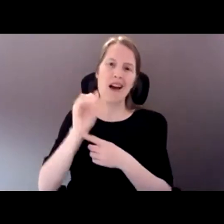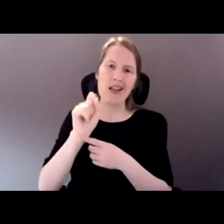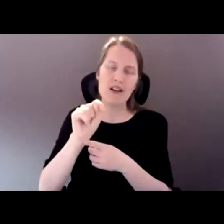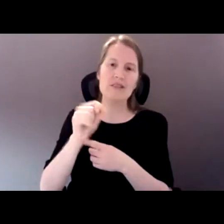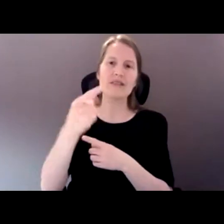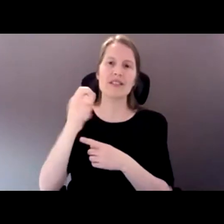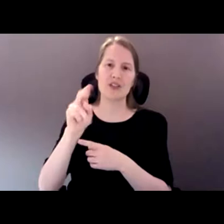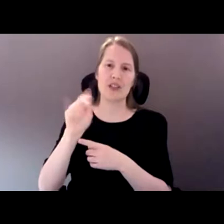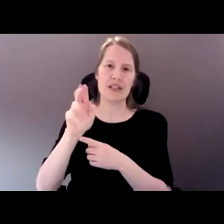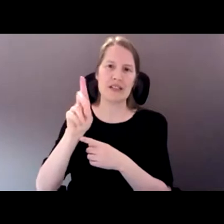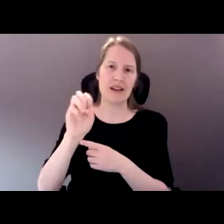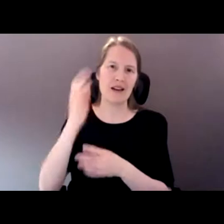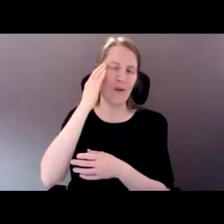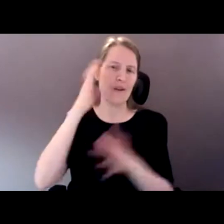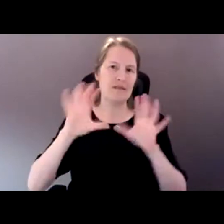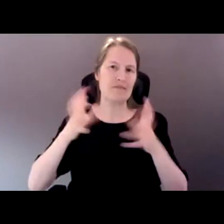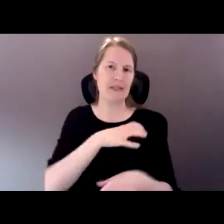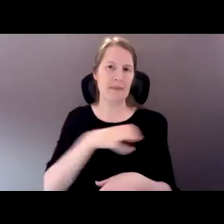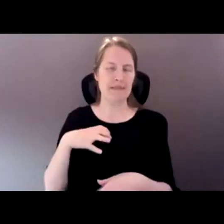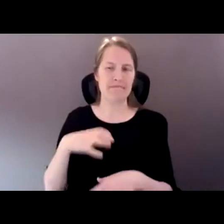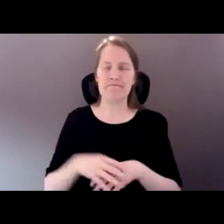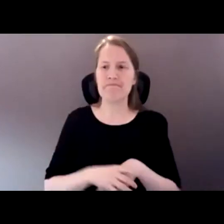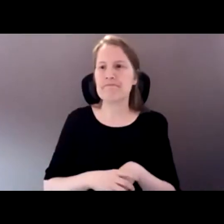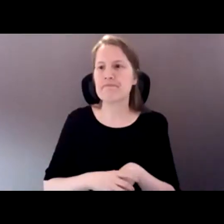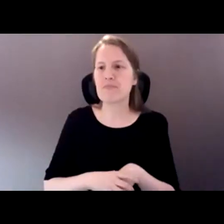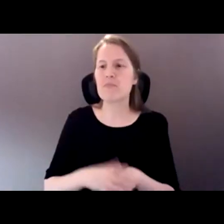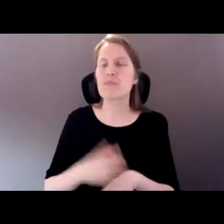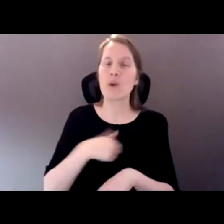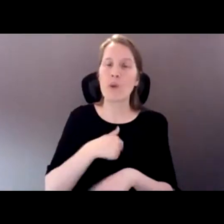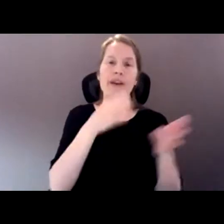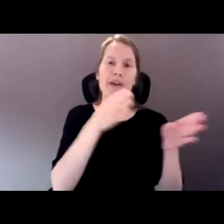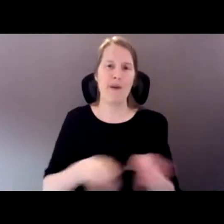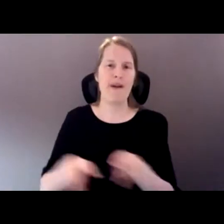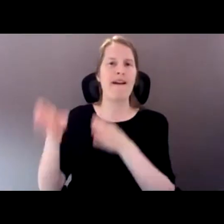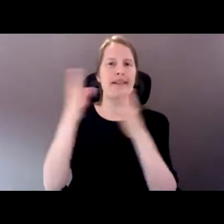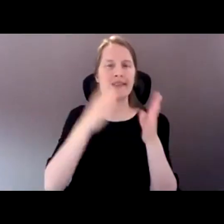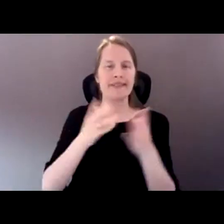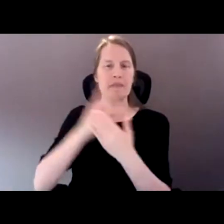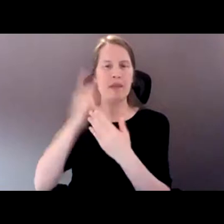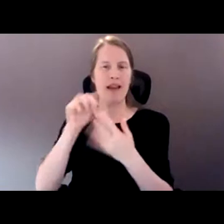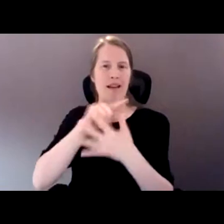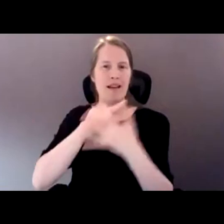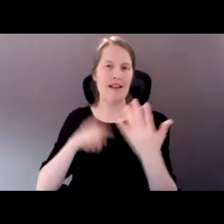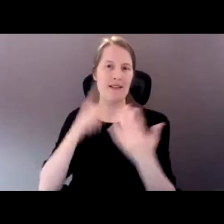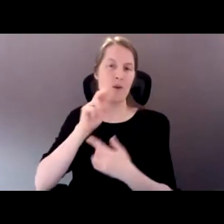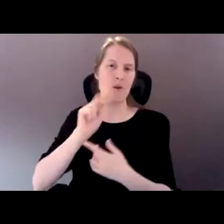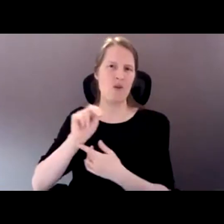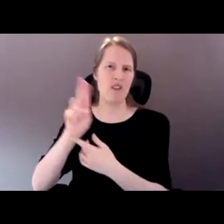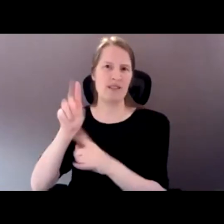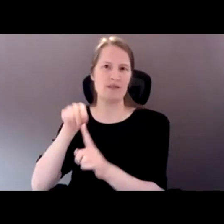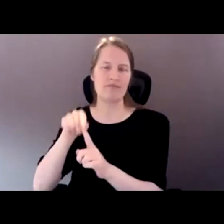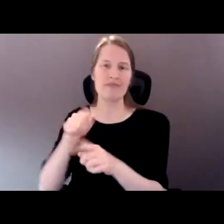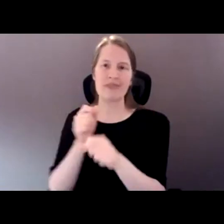Awareness Committee, which organizes and plans and programs at Northeastern University's